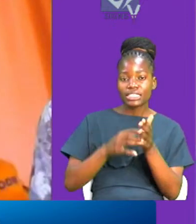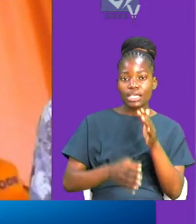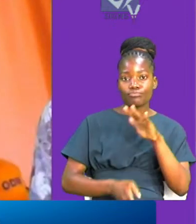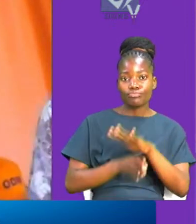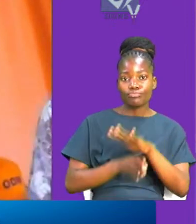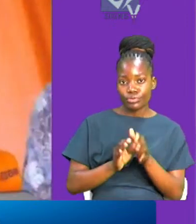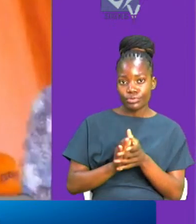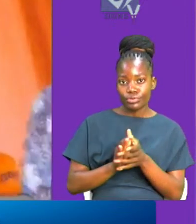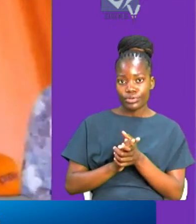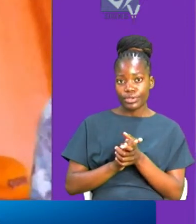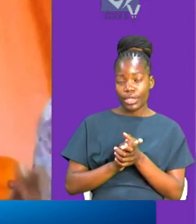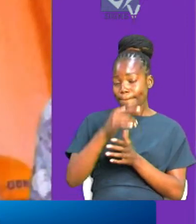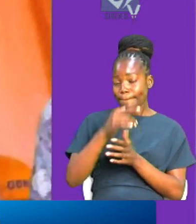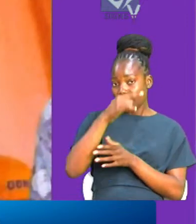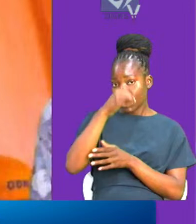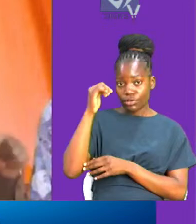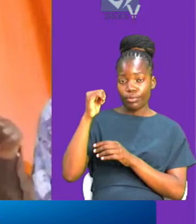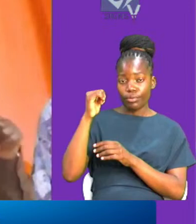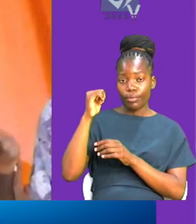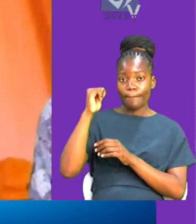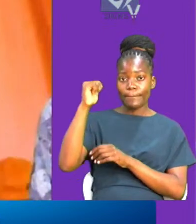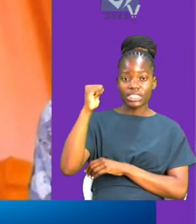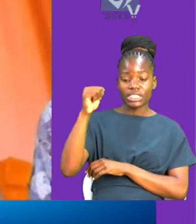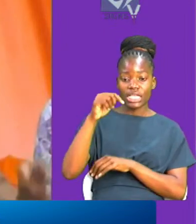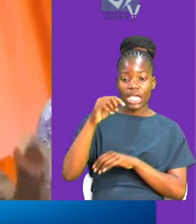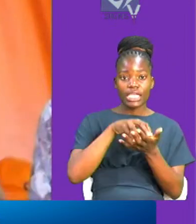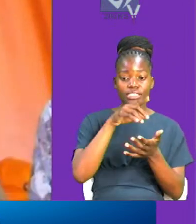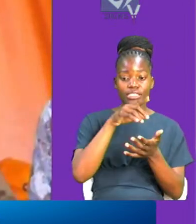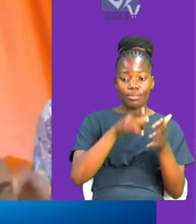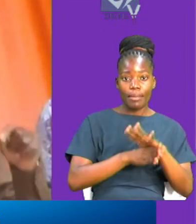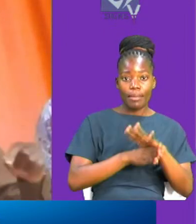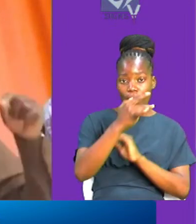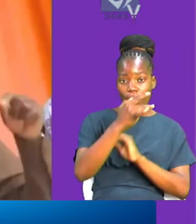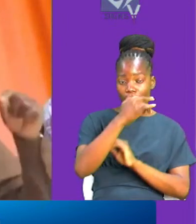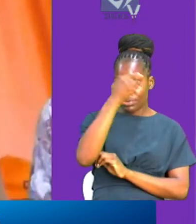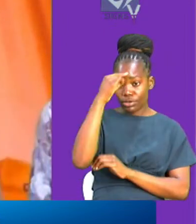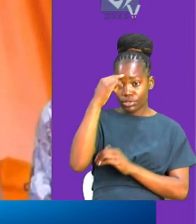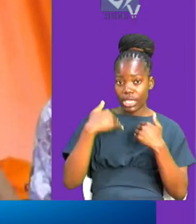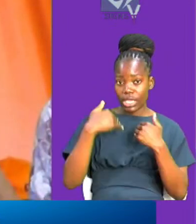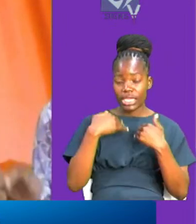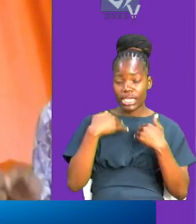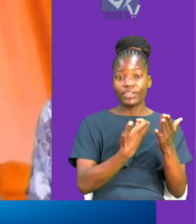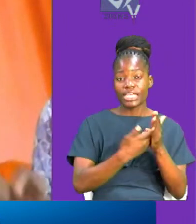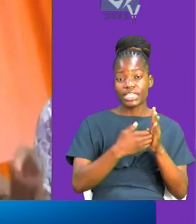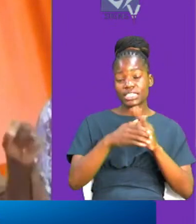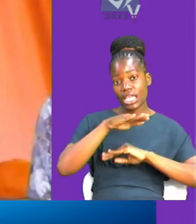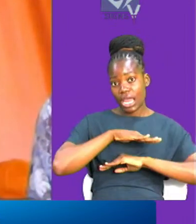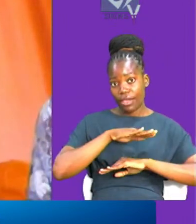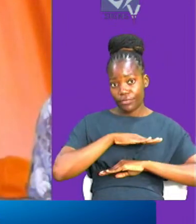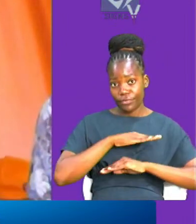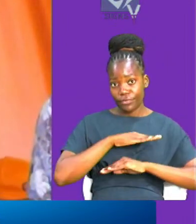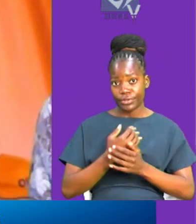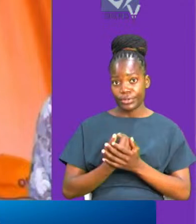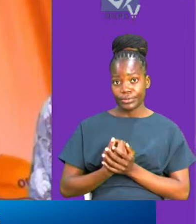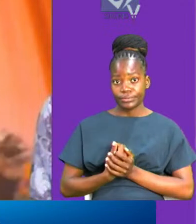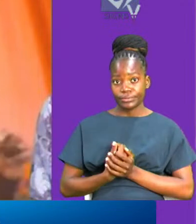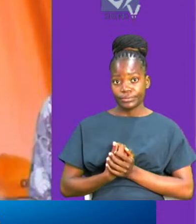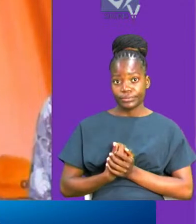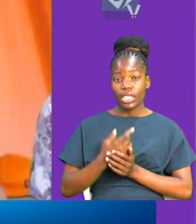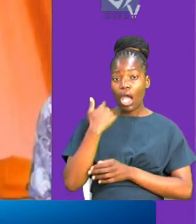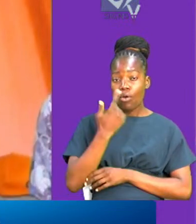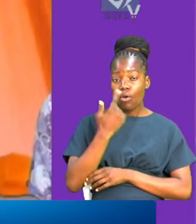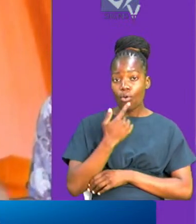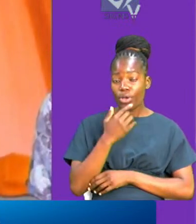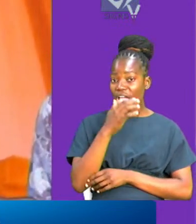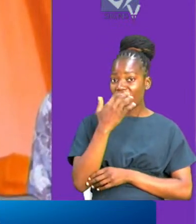kisiasa. Hiyo kesi ilitolewa kisiasa, maana yake kulikuwa na ushahidi ya kutosha dhidi ya bwana Gachagua. Na mimi nasema